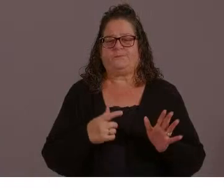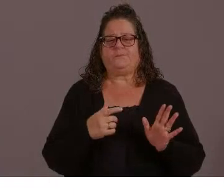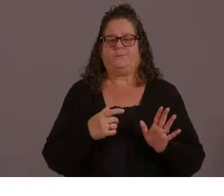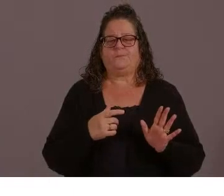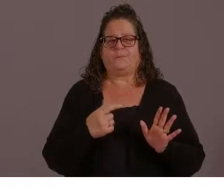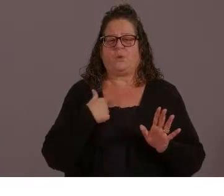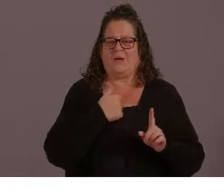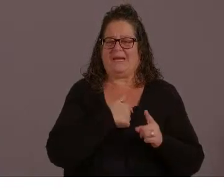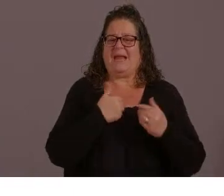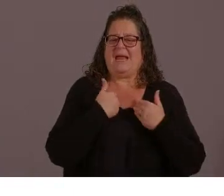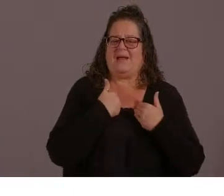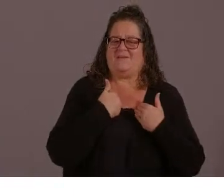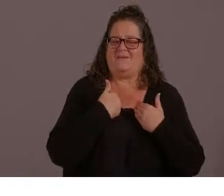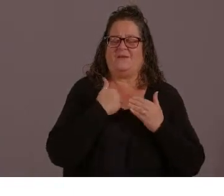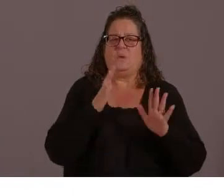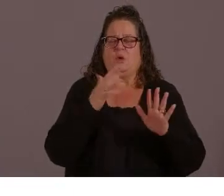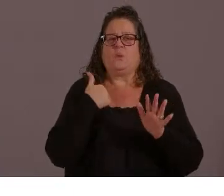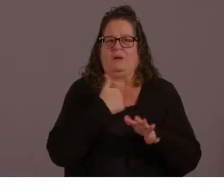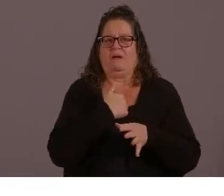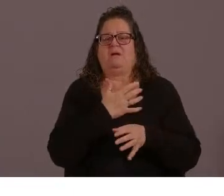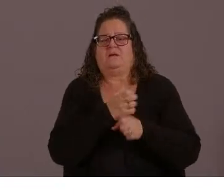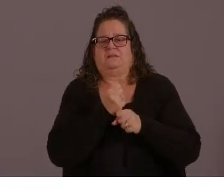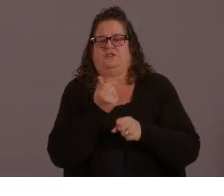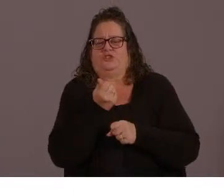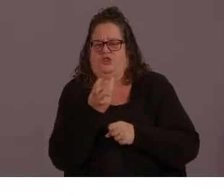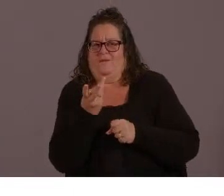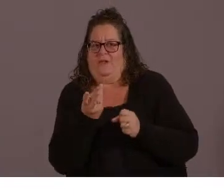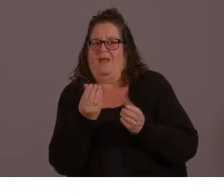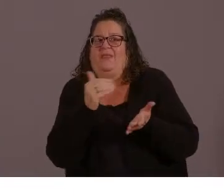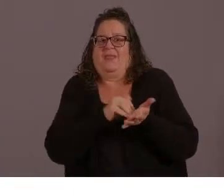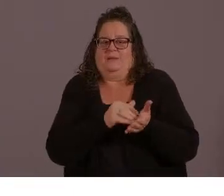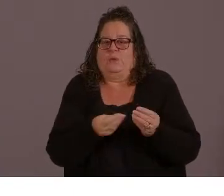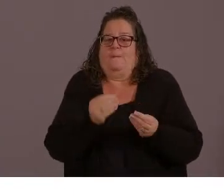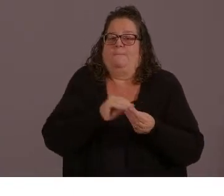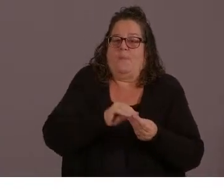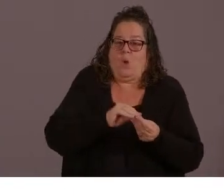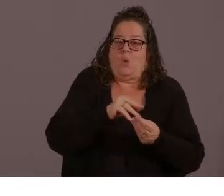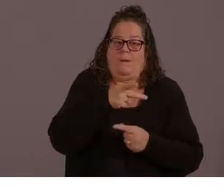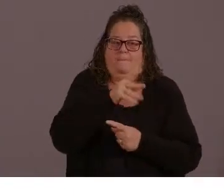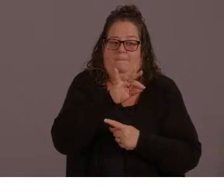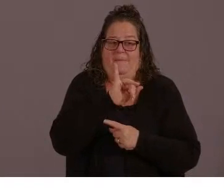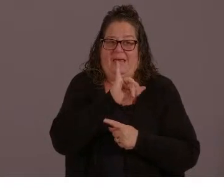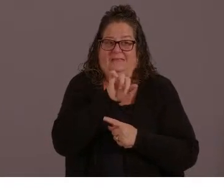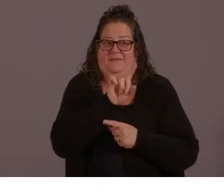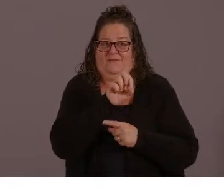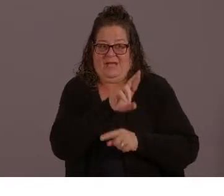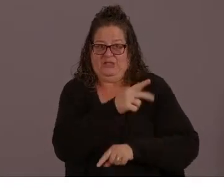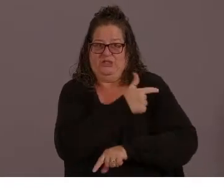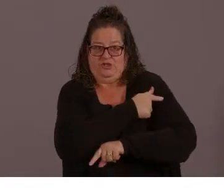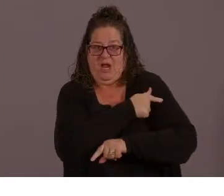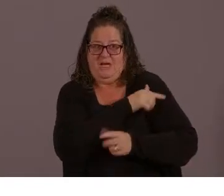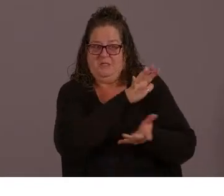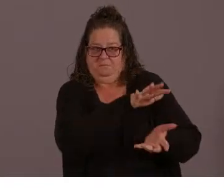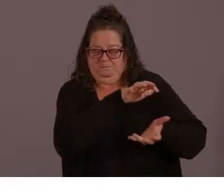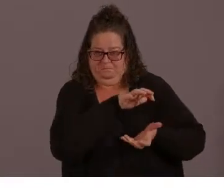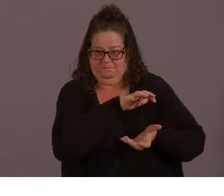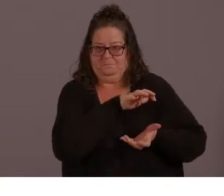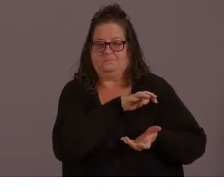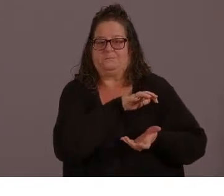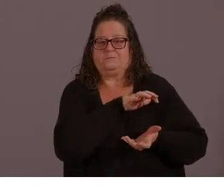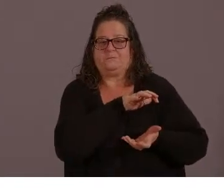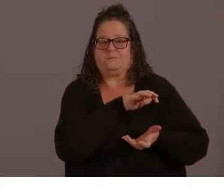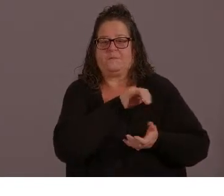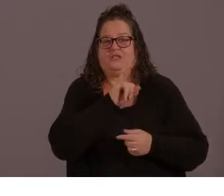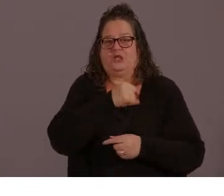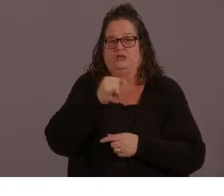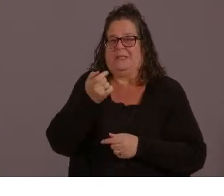several thousand more doses of Pfizer this week and a little bit of Johnson & Johnson. So